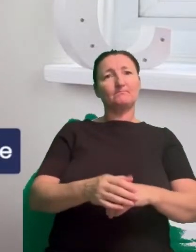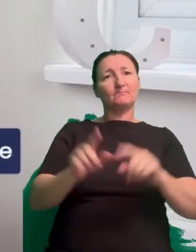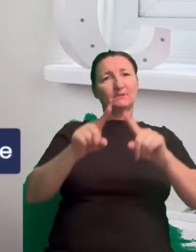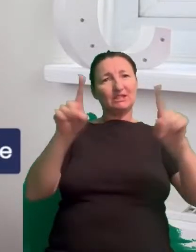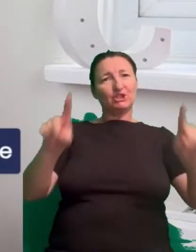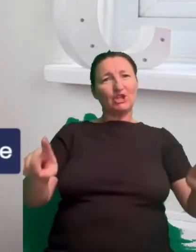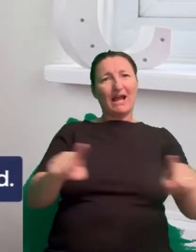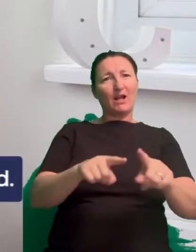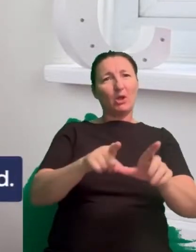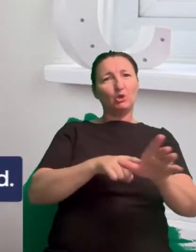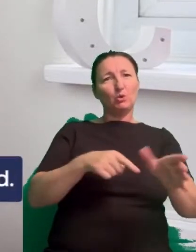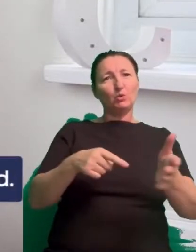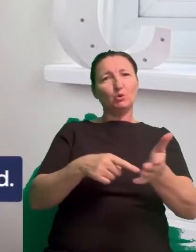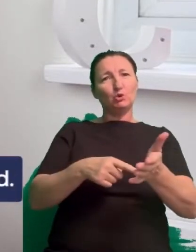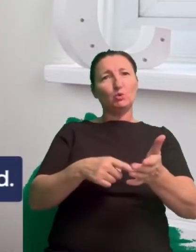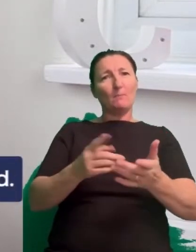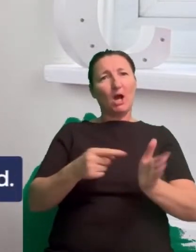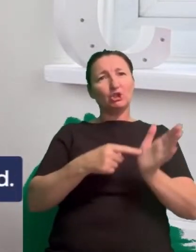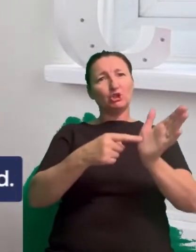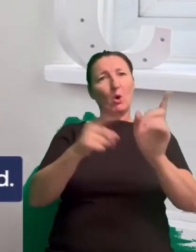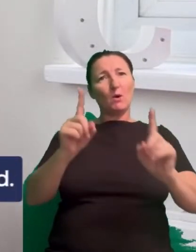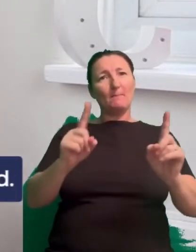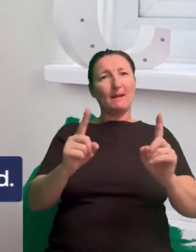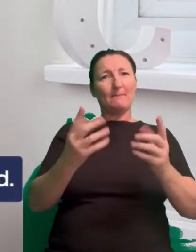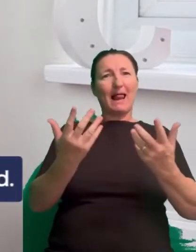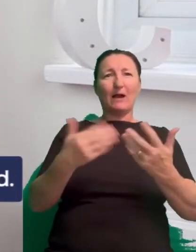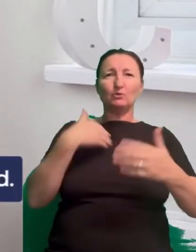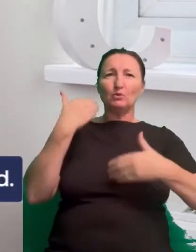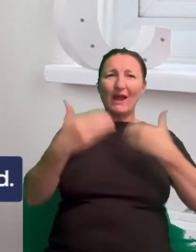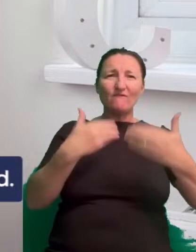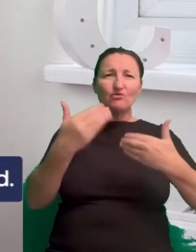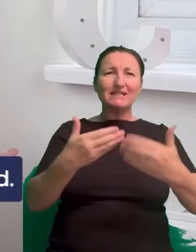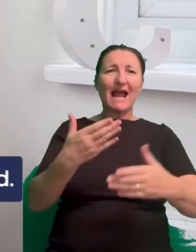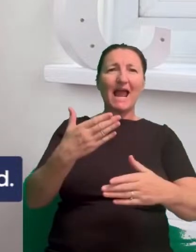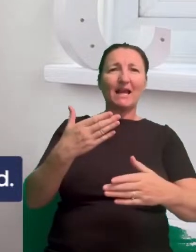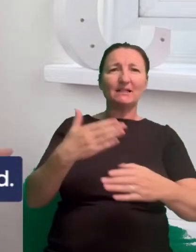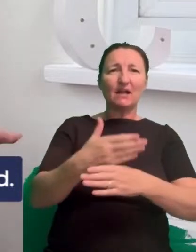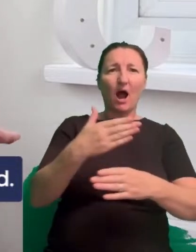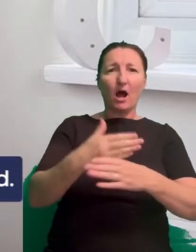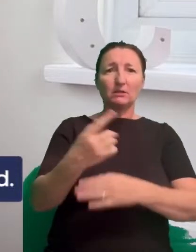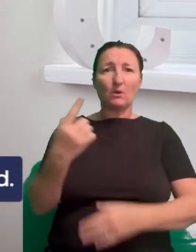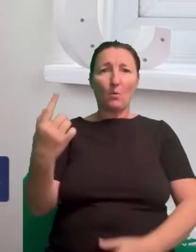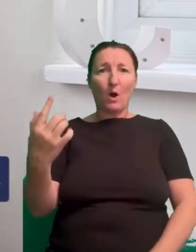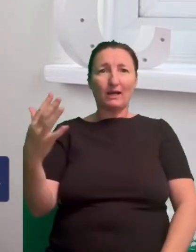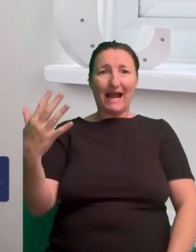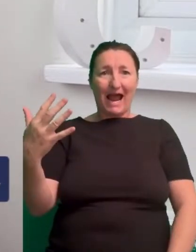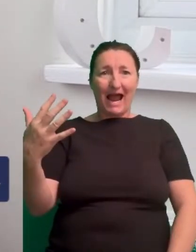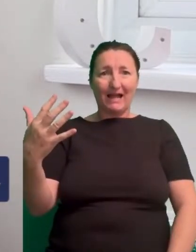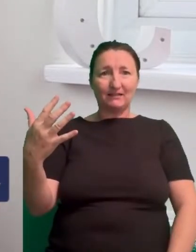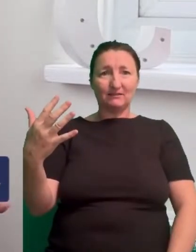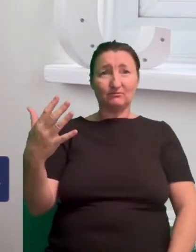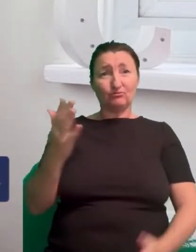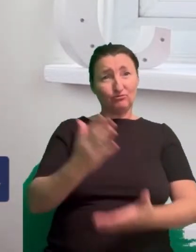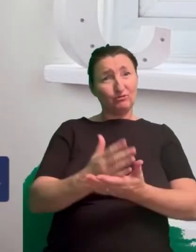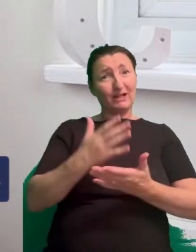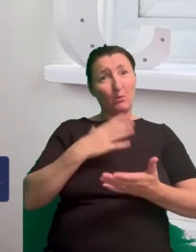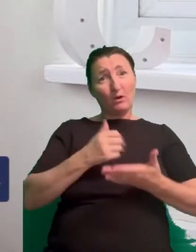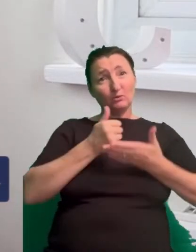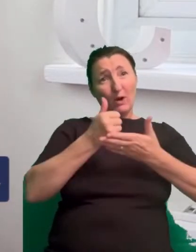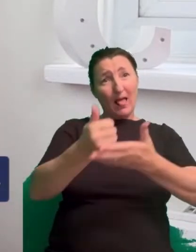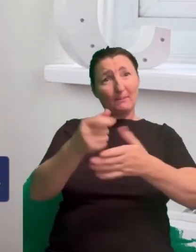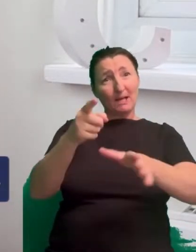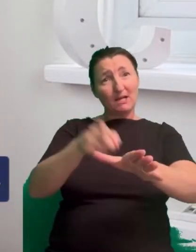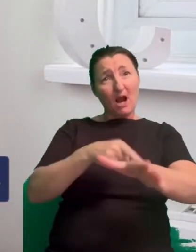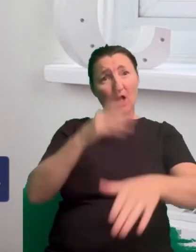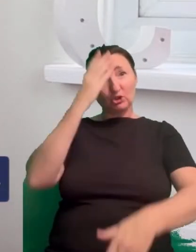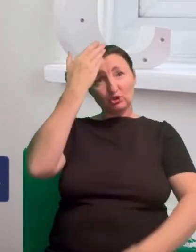show people how to tie up your hair and do day-to-day tasks only using one hand. I really wanted to help younger